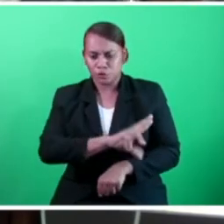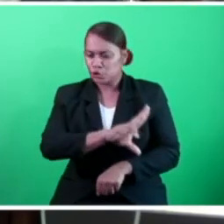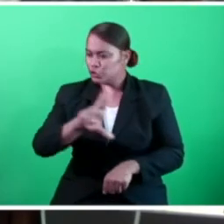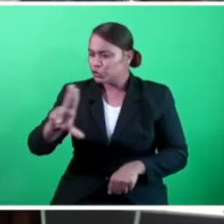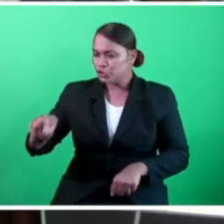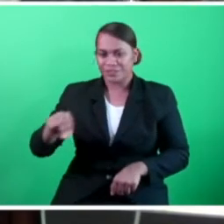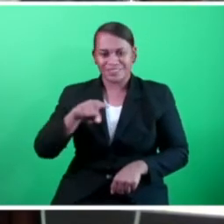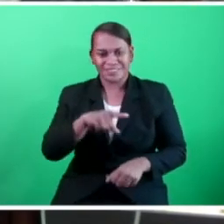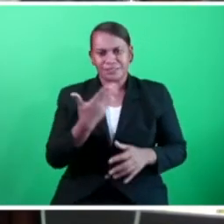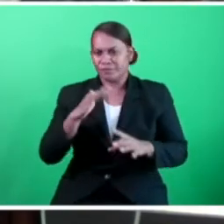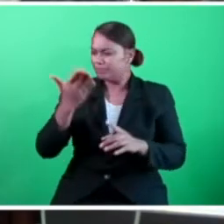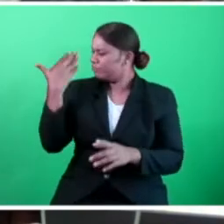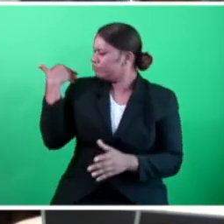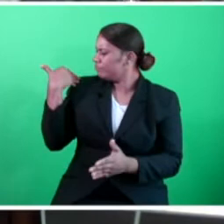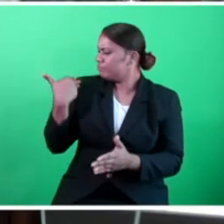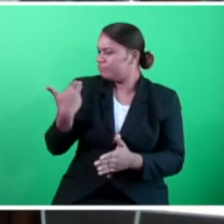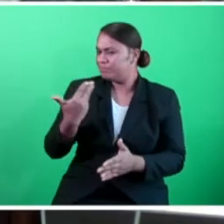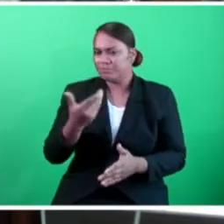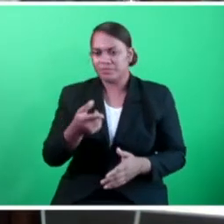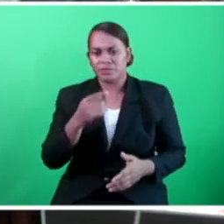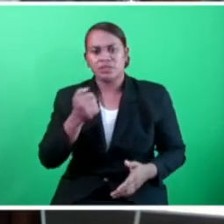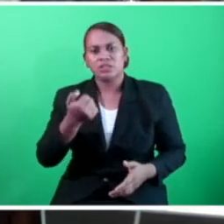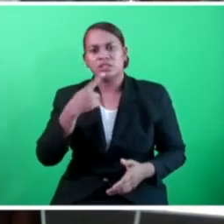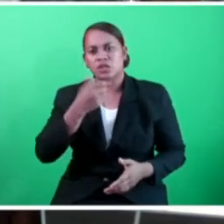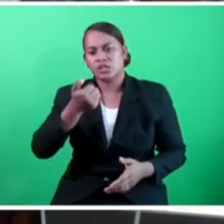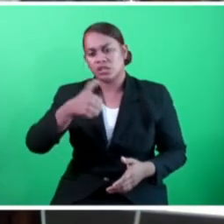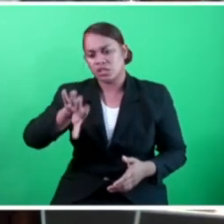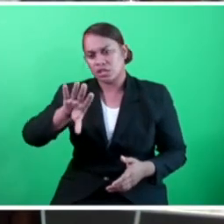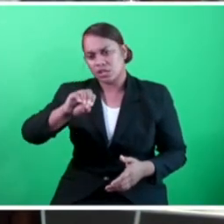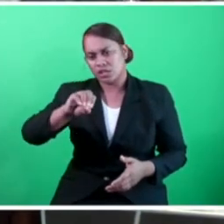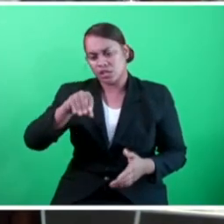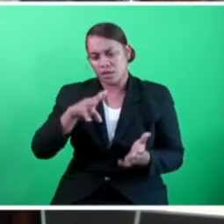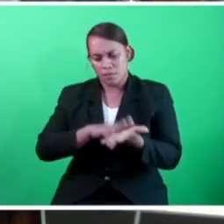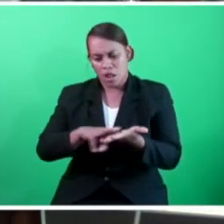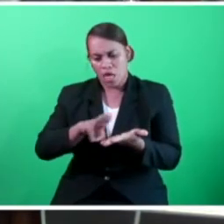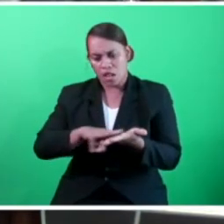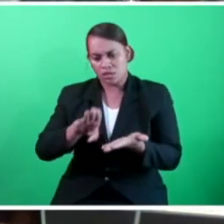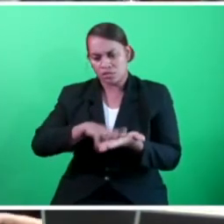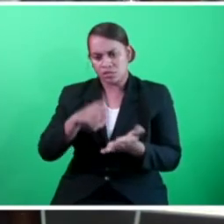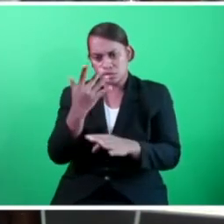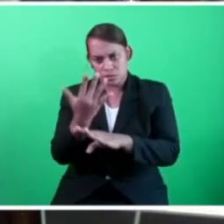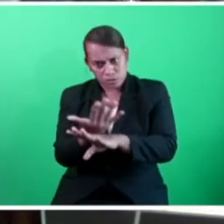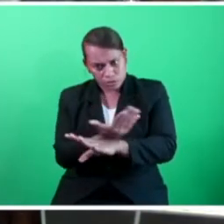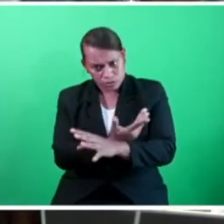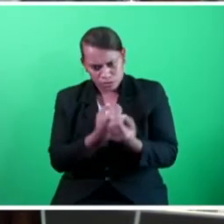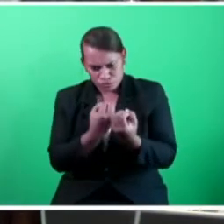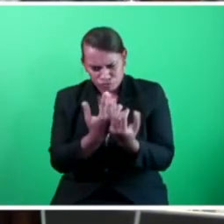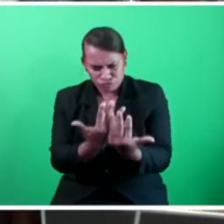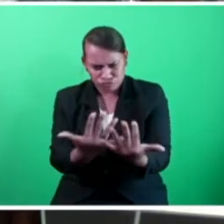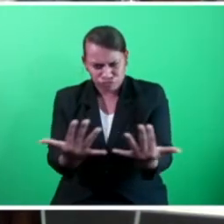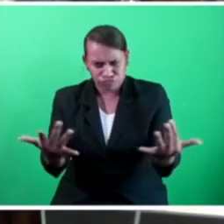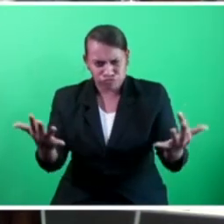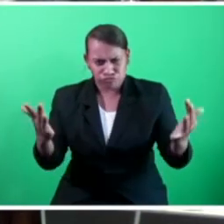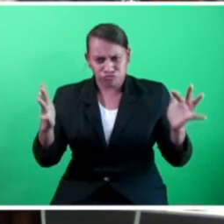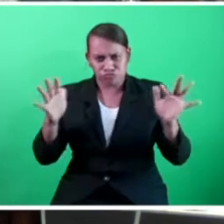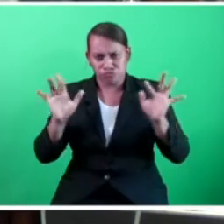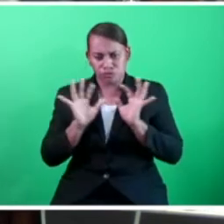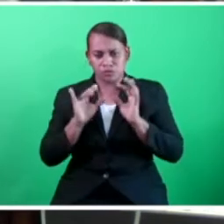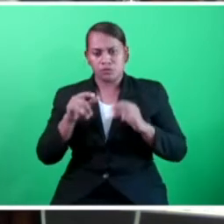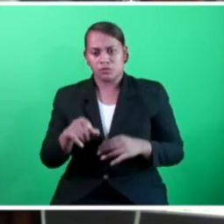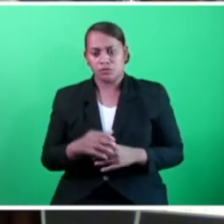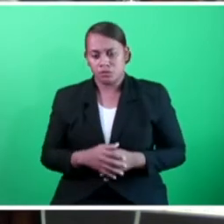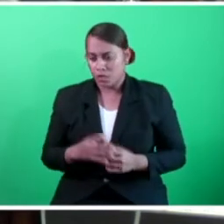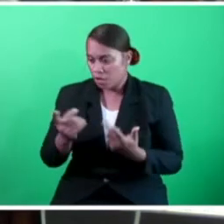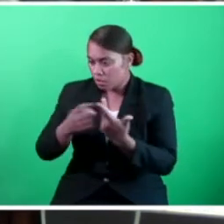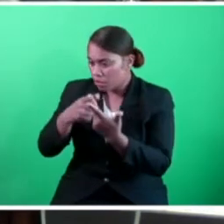1,160 meters of vetiver grass riverbank protection we have completed. Navakarua village, 1,195 meters where we